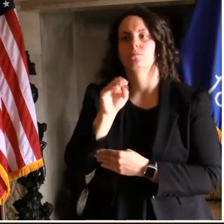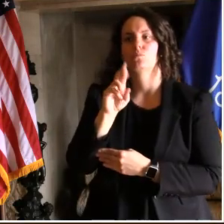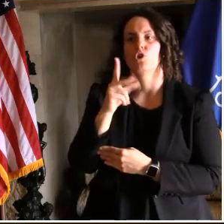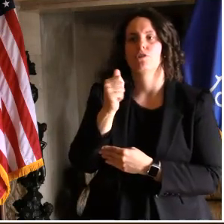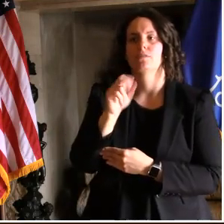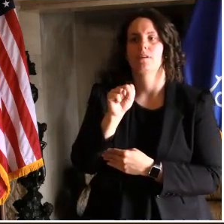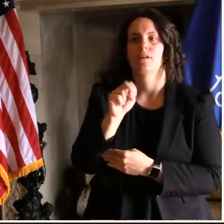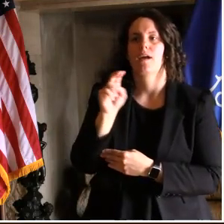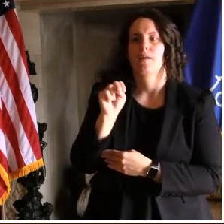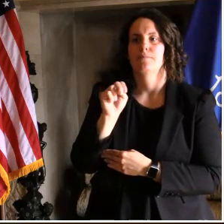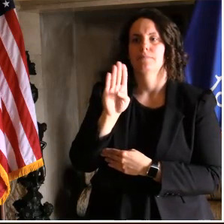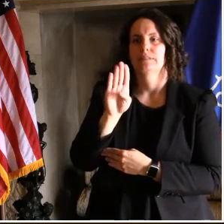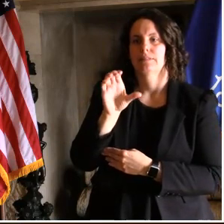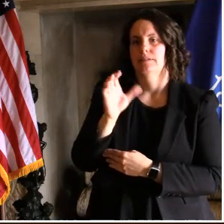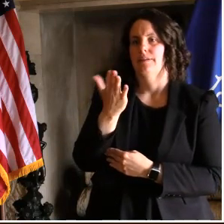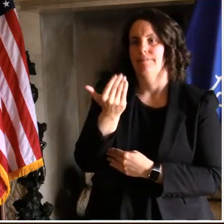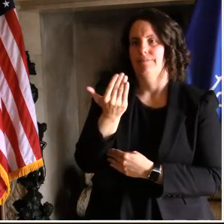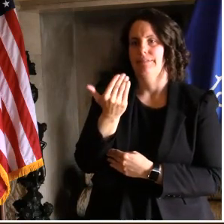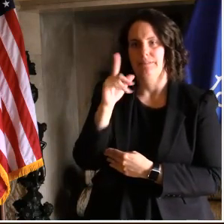Madison. Morgan?